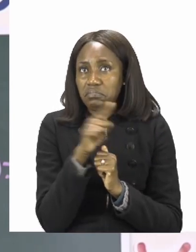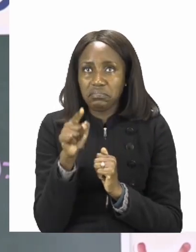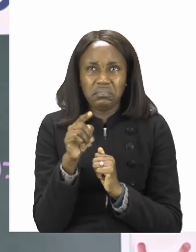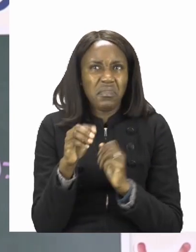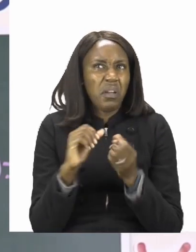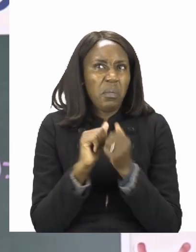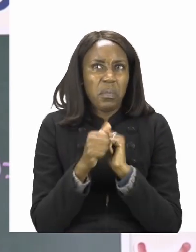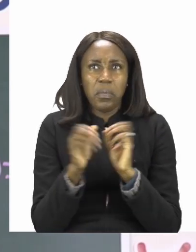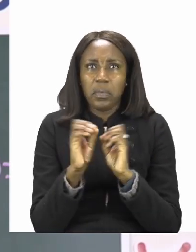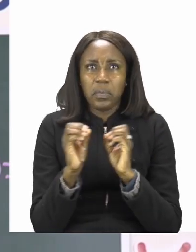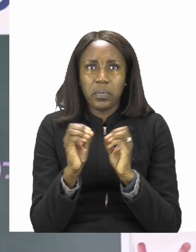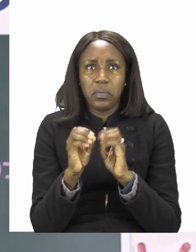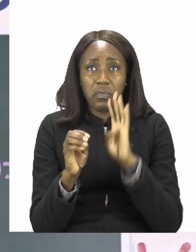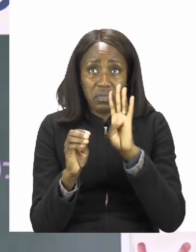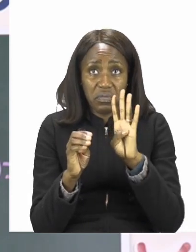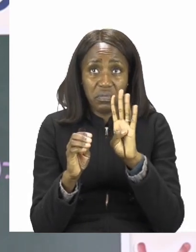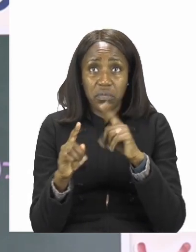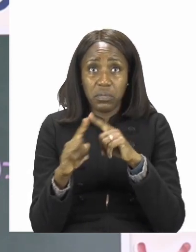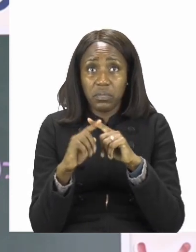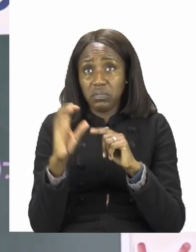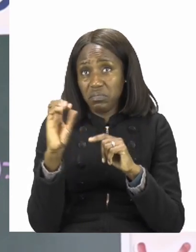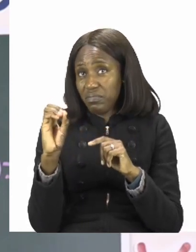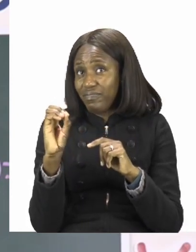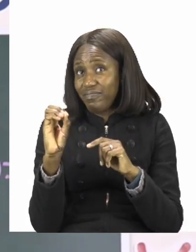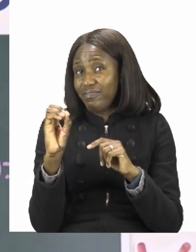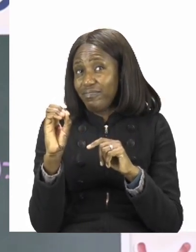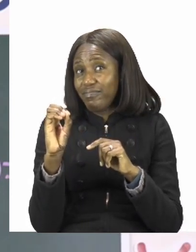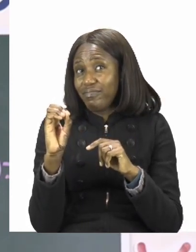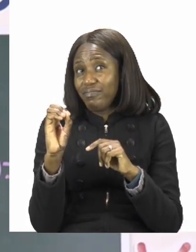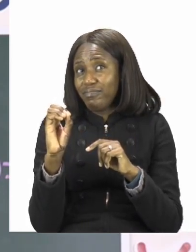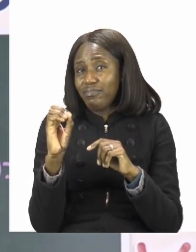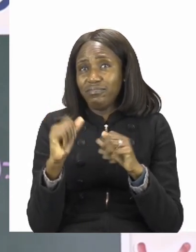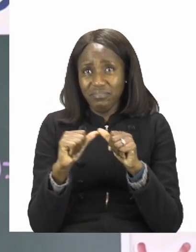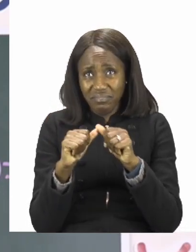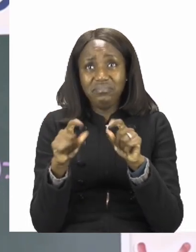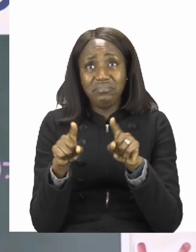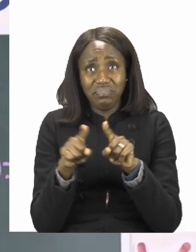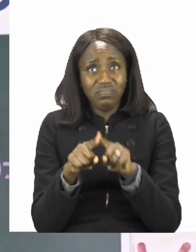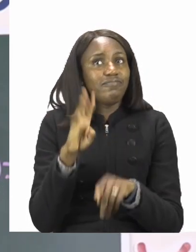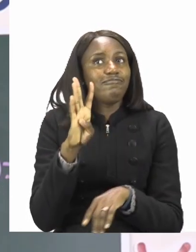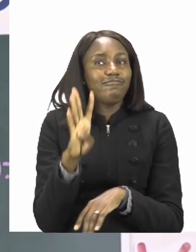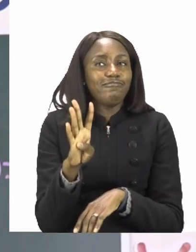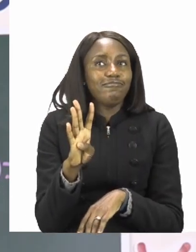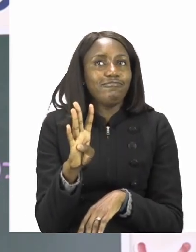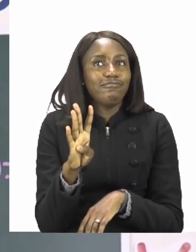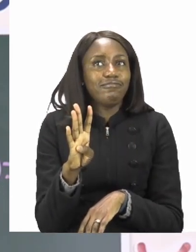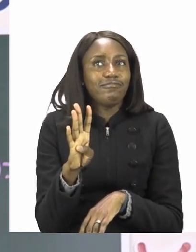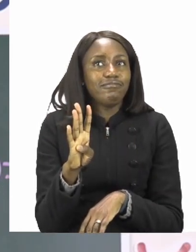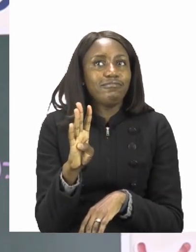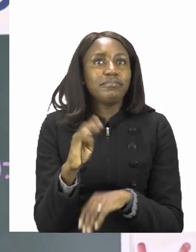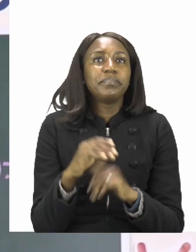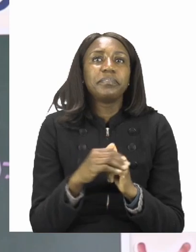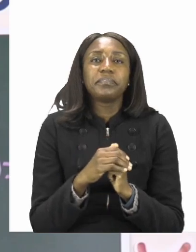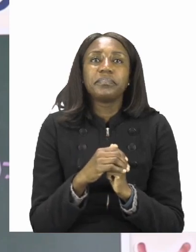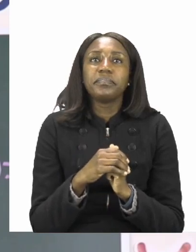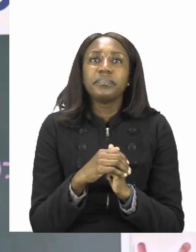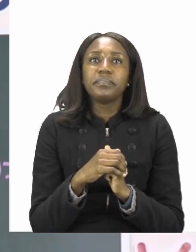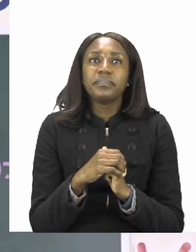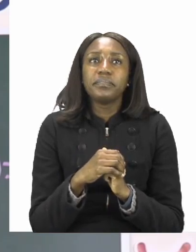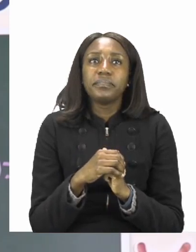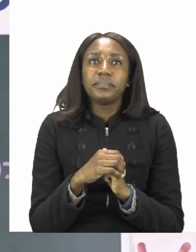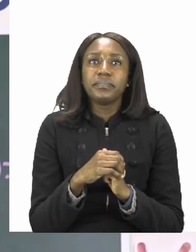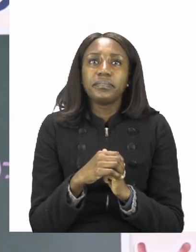because 4 plus 0 will only give us 4. So nothing has